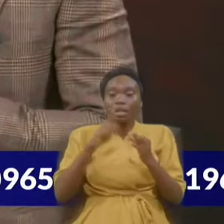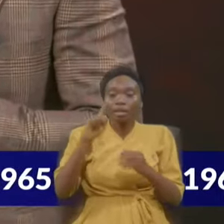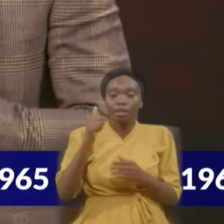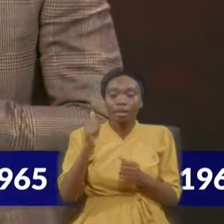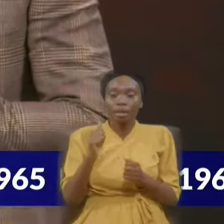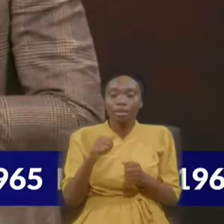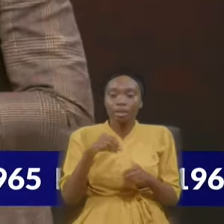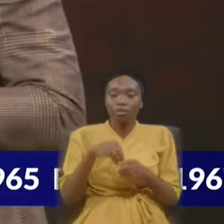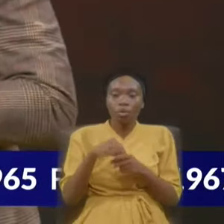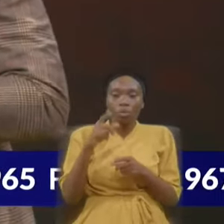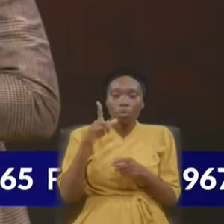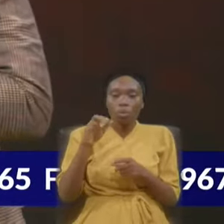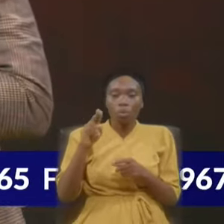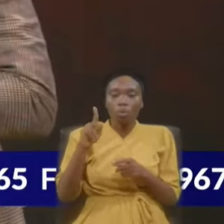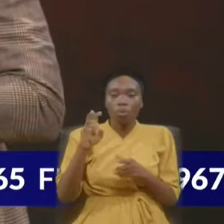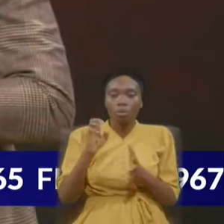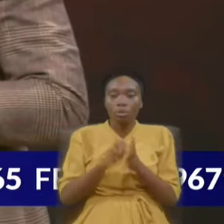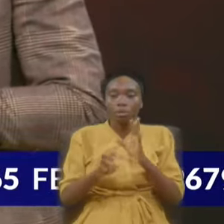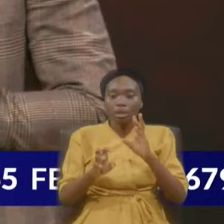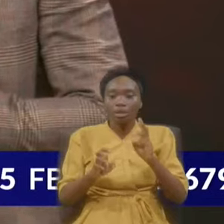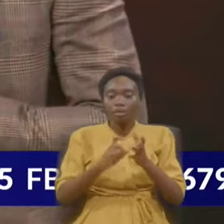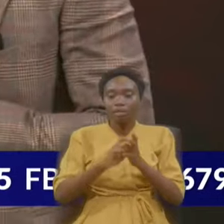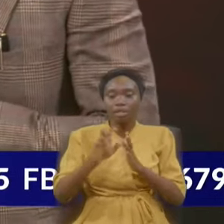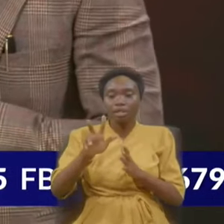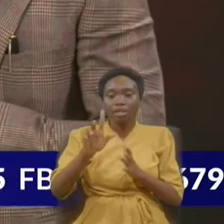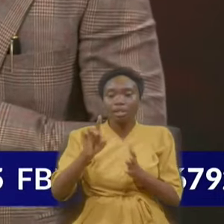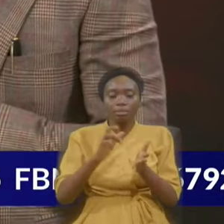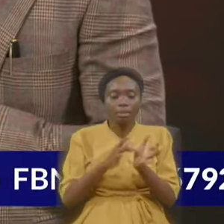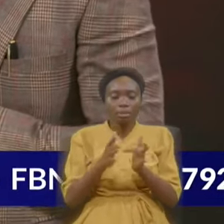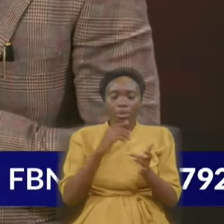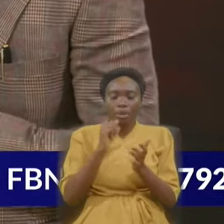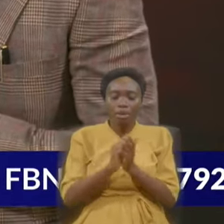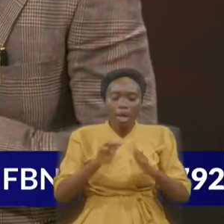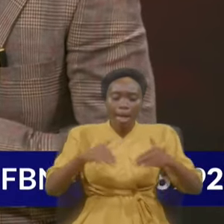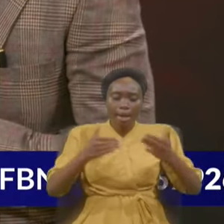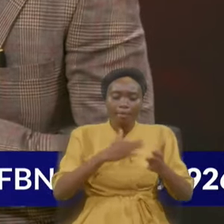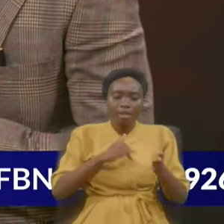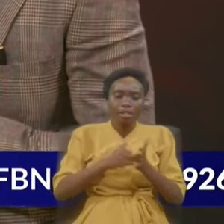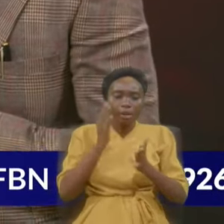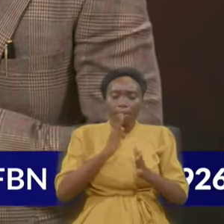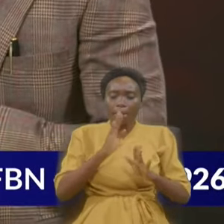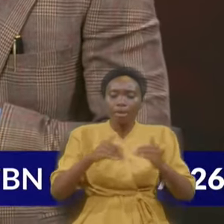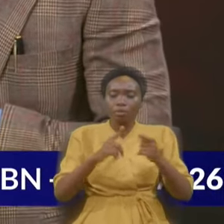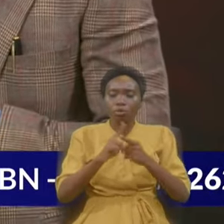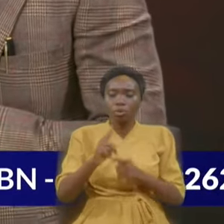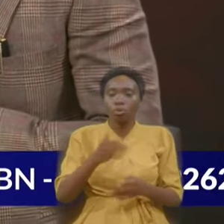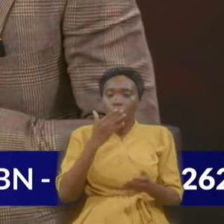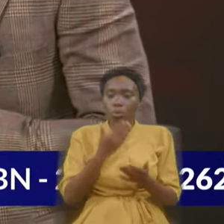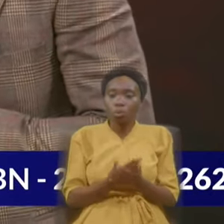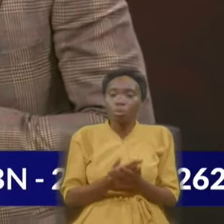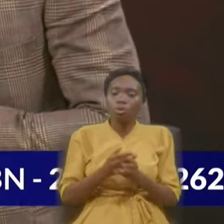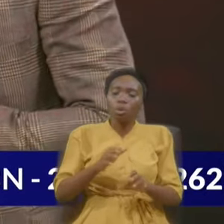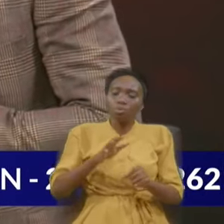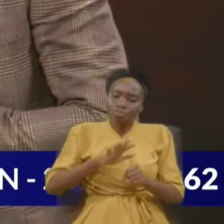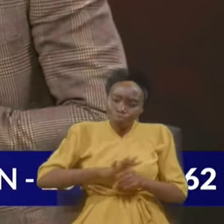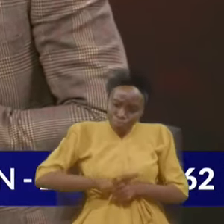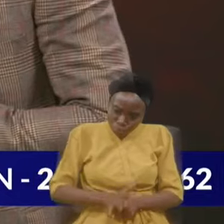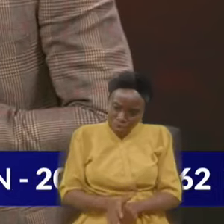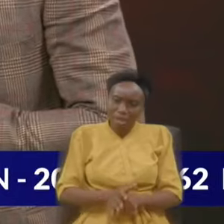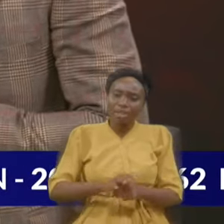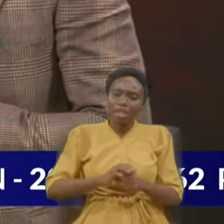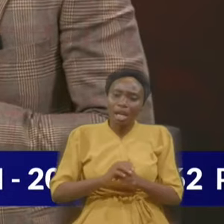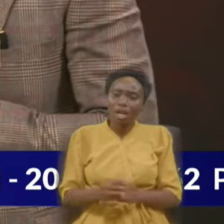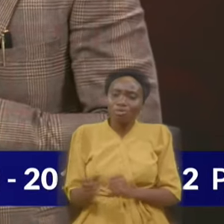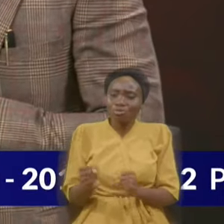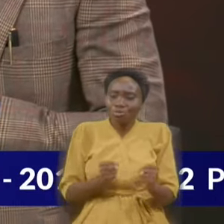book of Luke chapter 6 in verse 38. The Bible says, "Give and it shall be given unto you. Good measure, pressed down